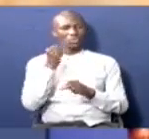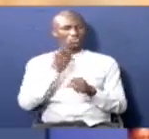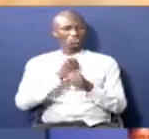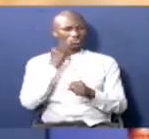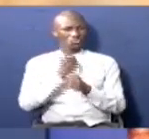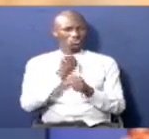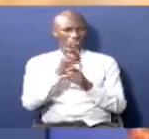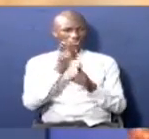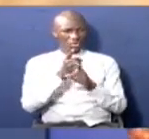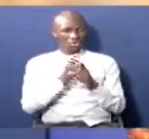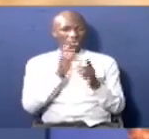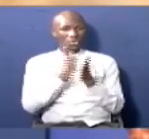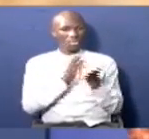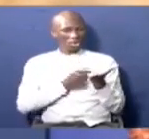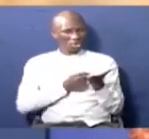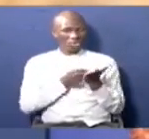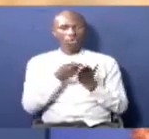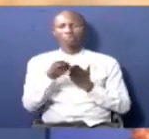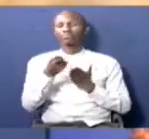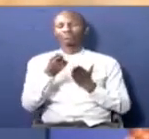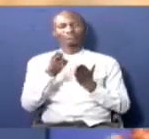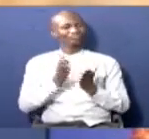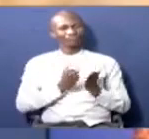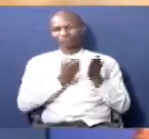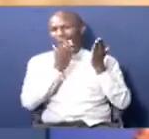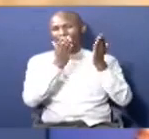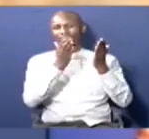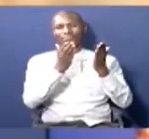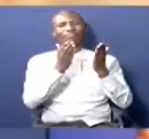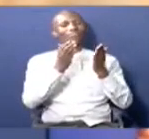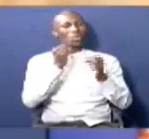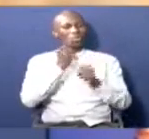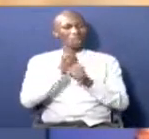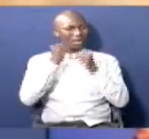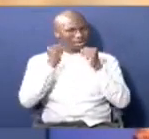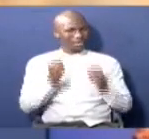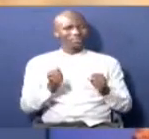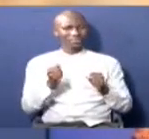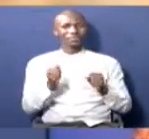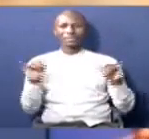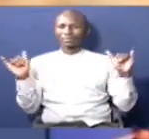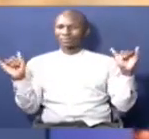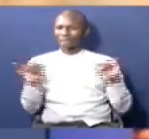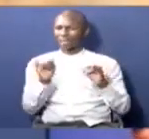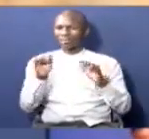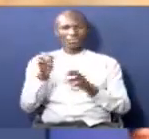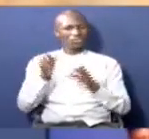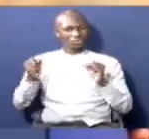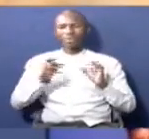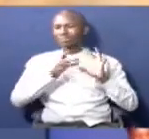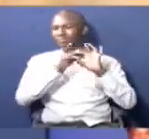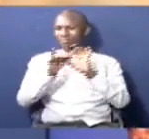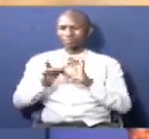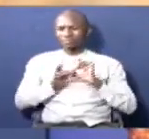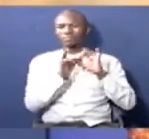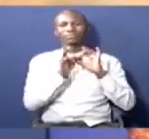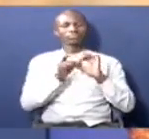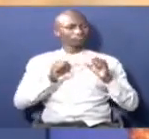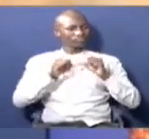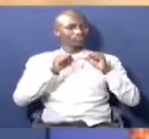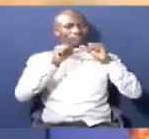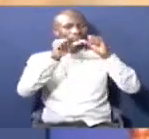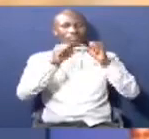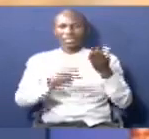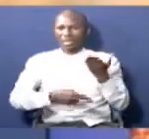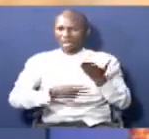with integrity, dedication, diligence, and a firm commitment to maintaining the